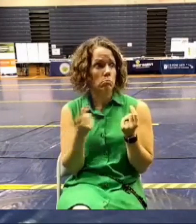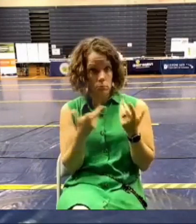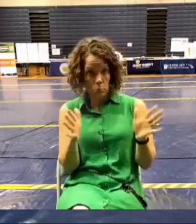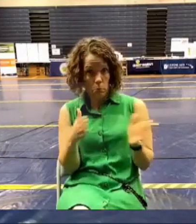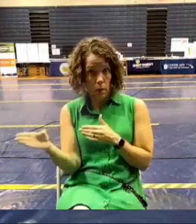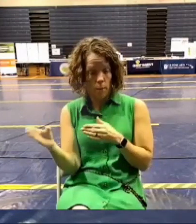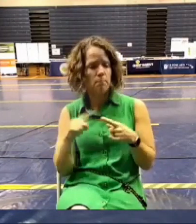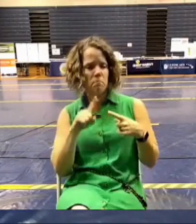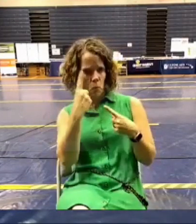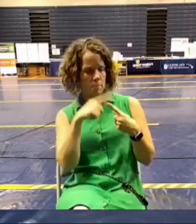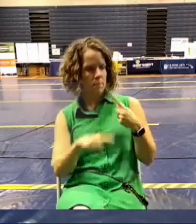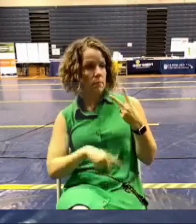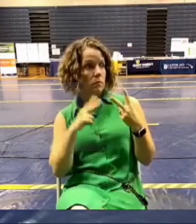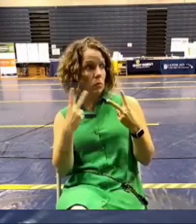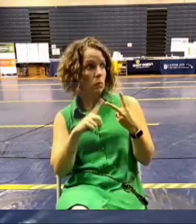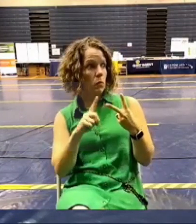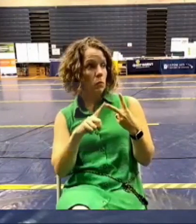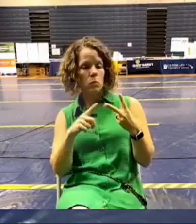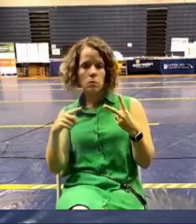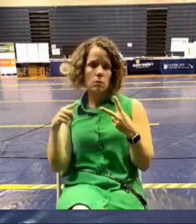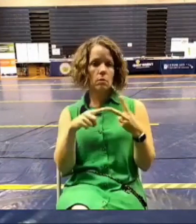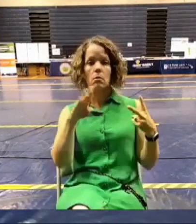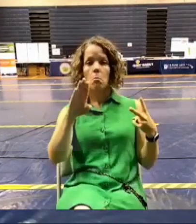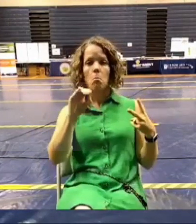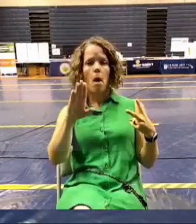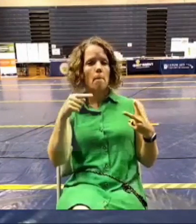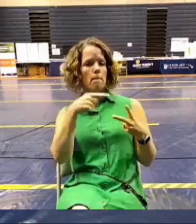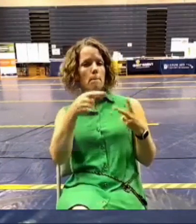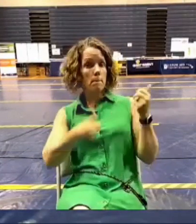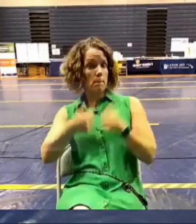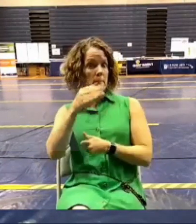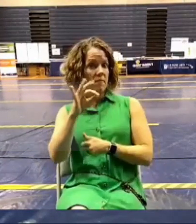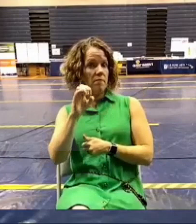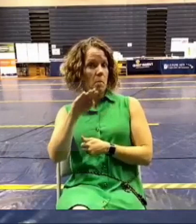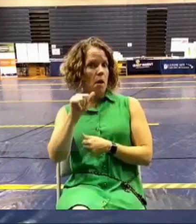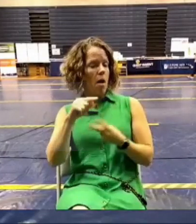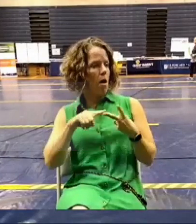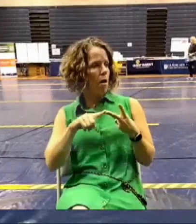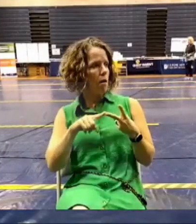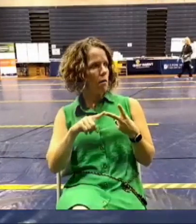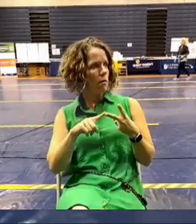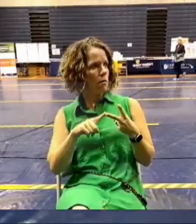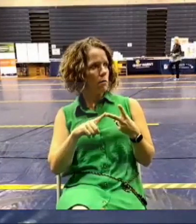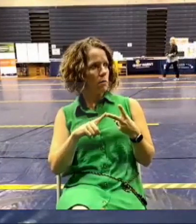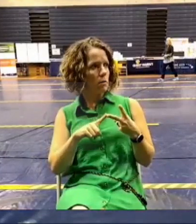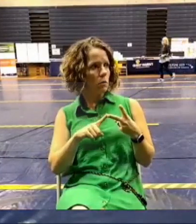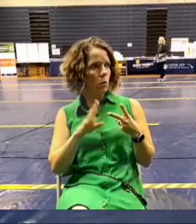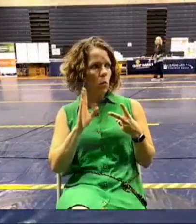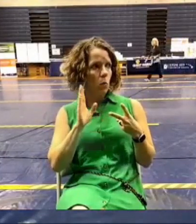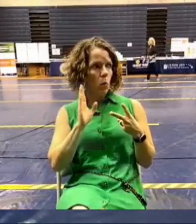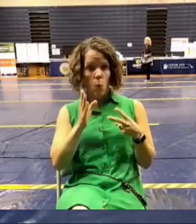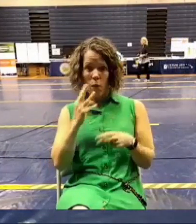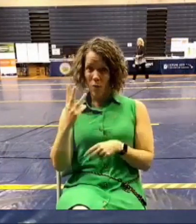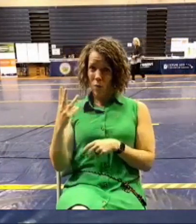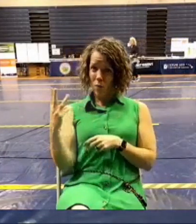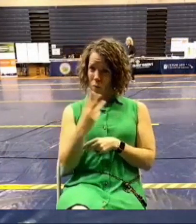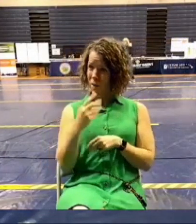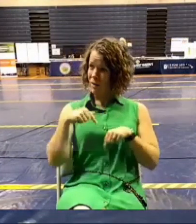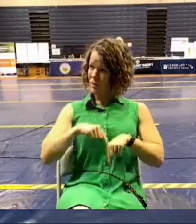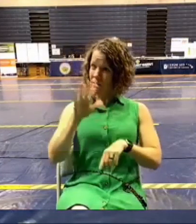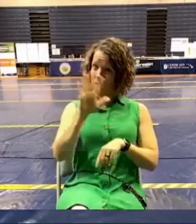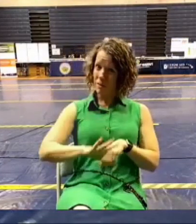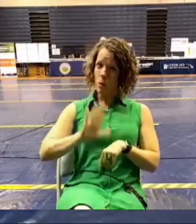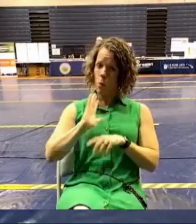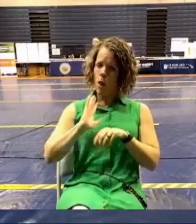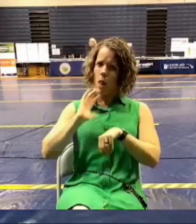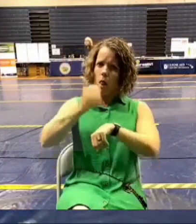sir. And the other question would be for Bob. Are they going to do modular housing on